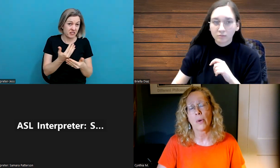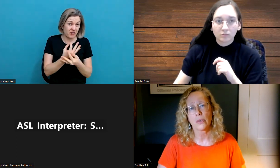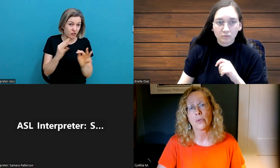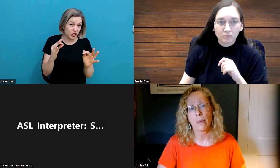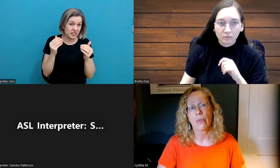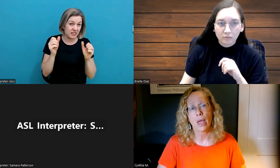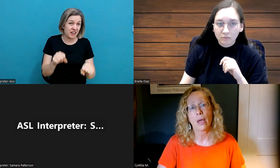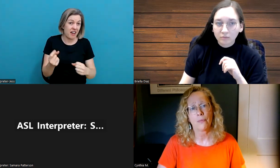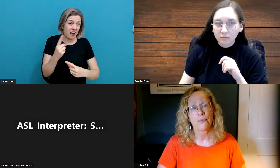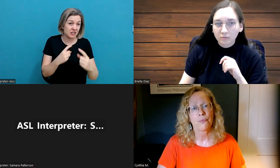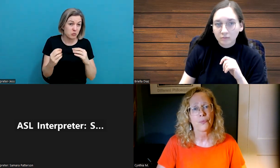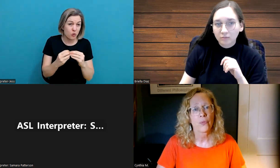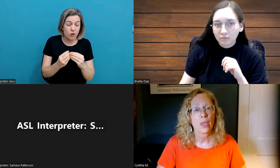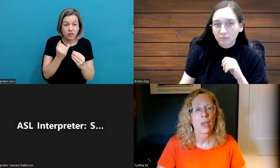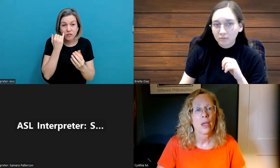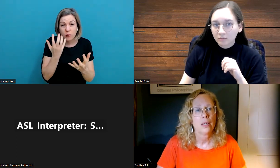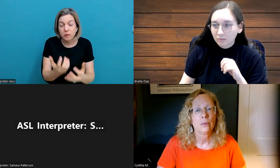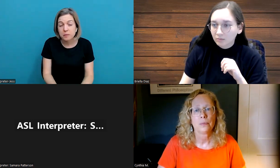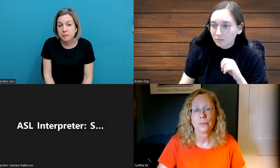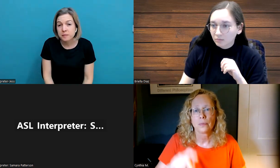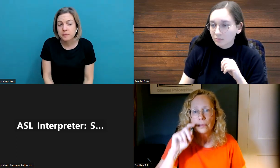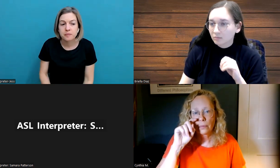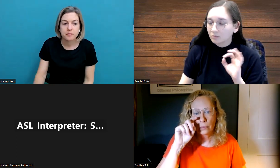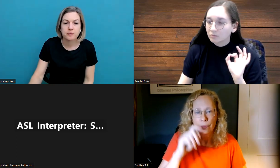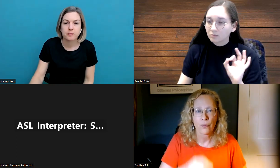additional questions about that.